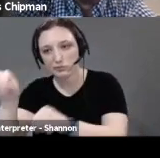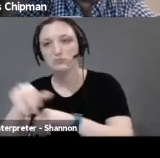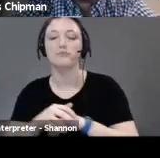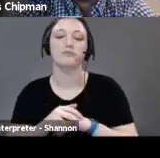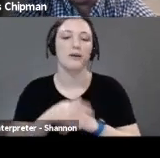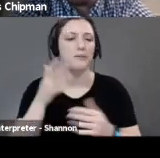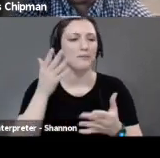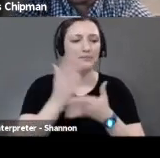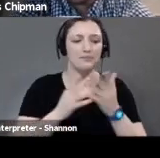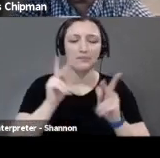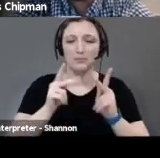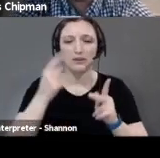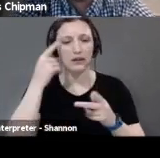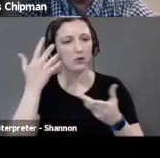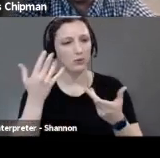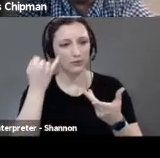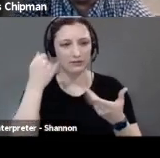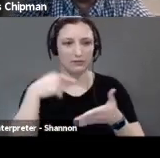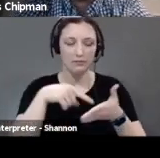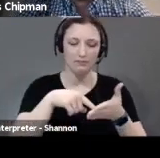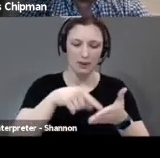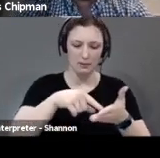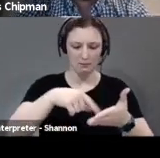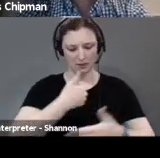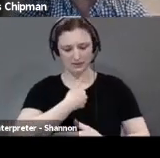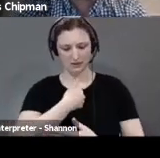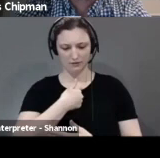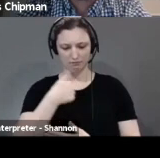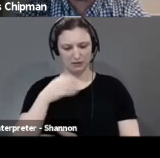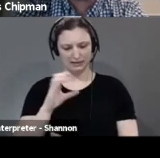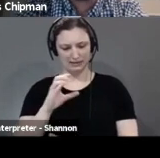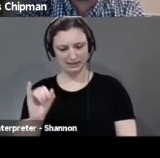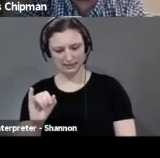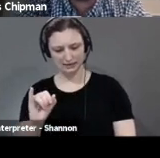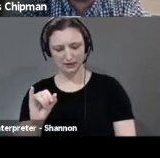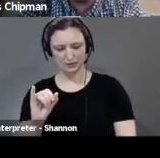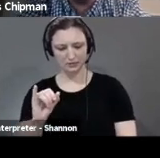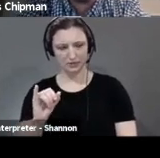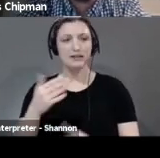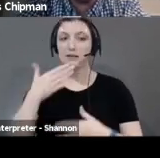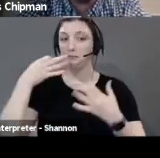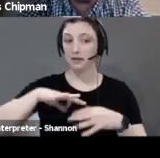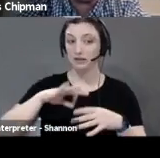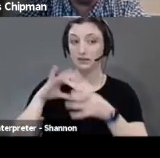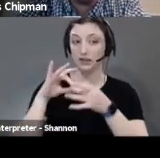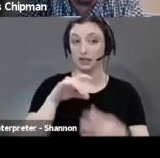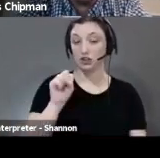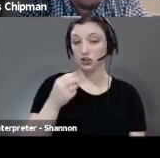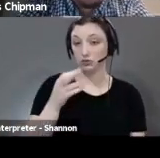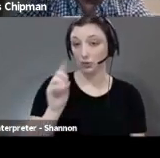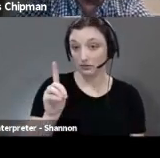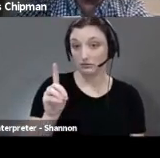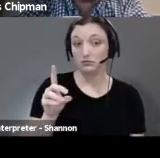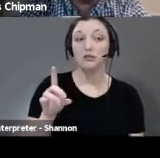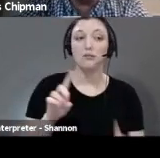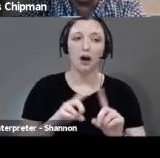if a founder pays himself as a contractor, then that would be an eligible expenditure for SHRED purposes. But unfortunately, that'd be considered, I don't